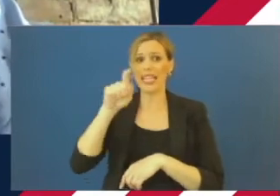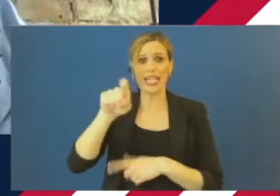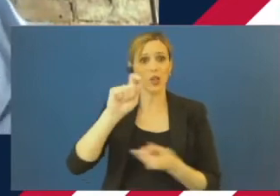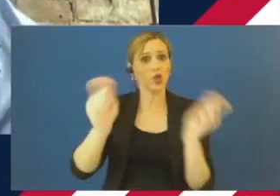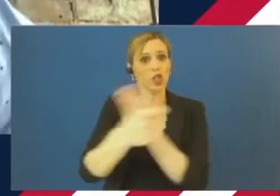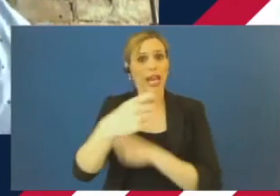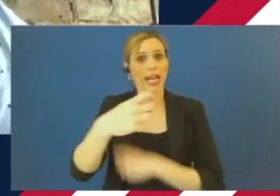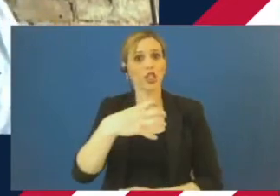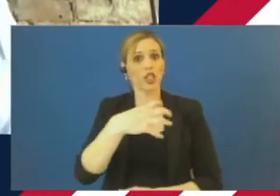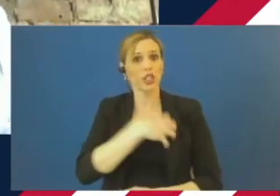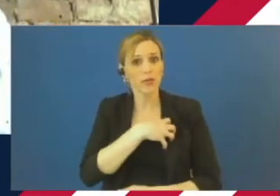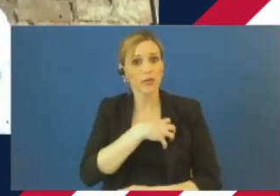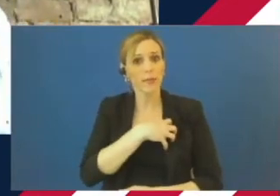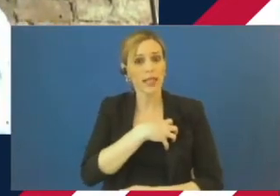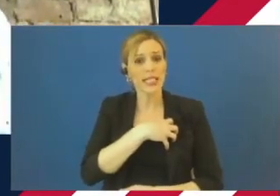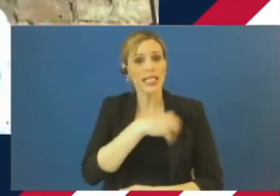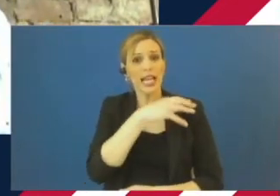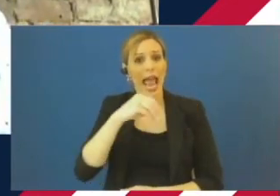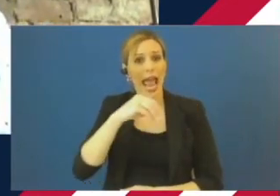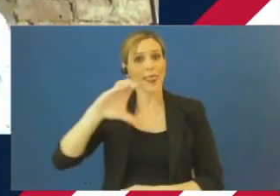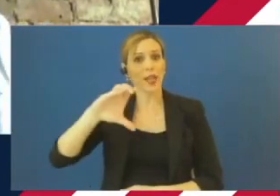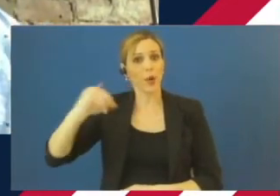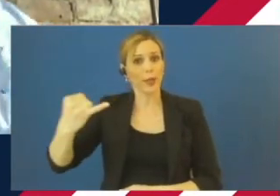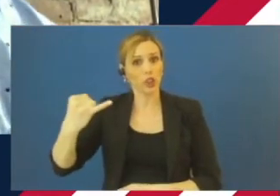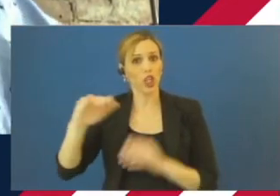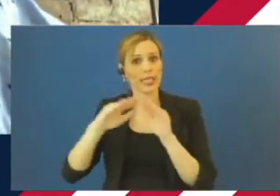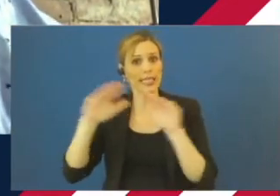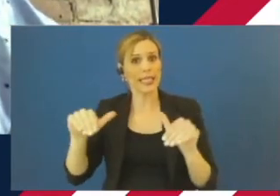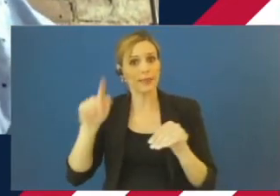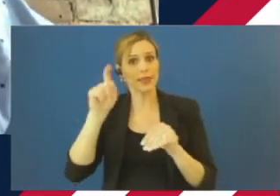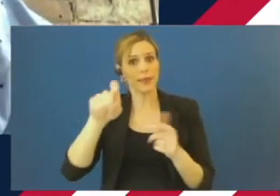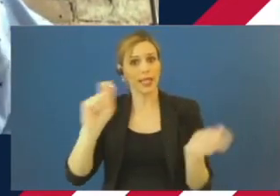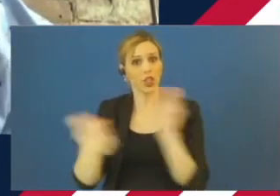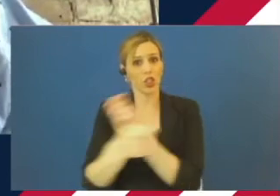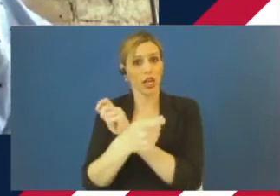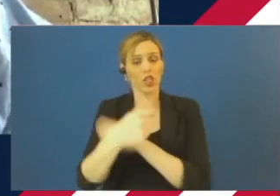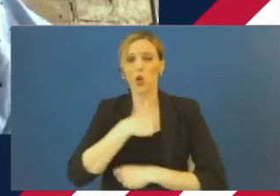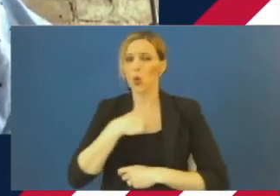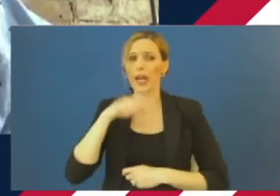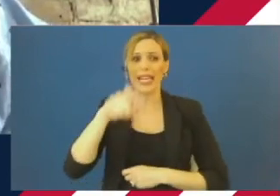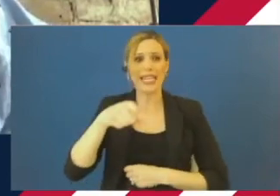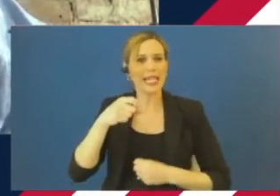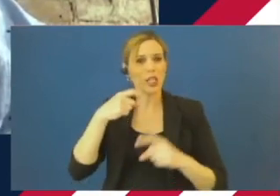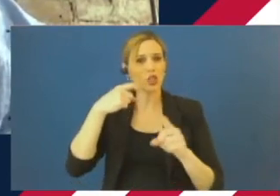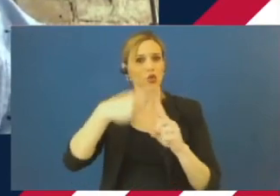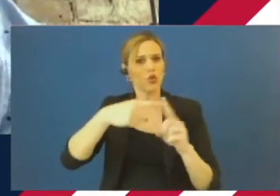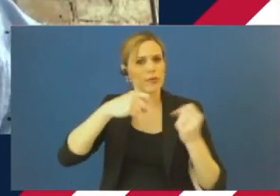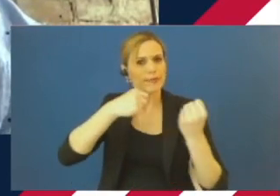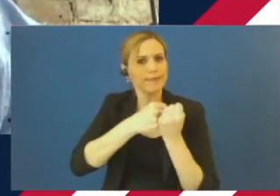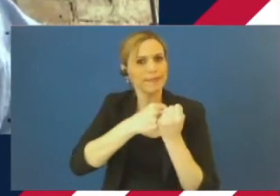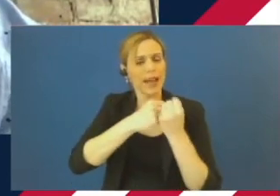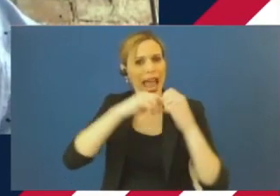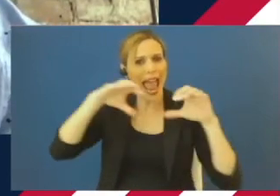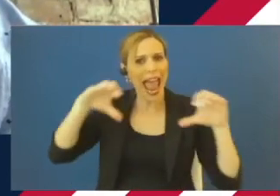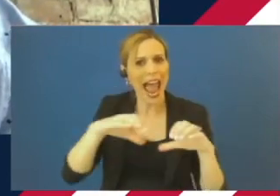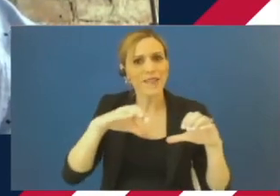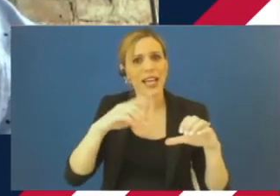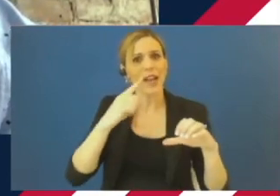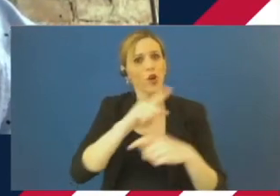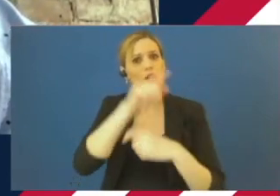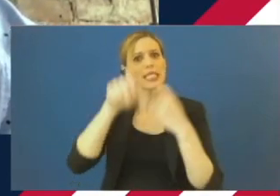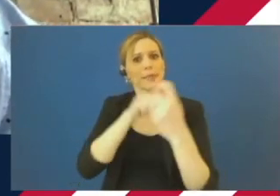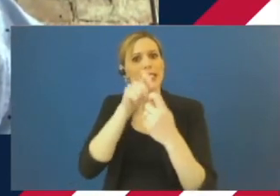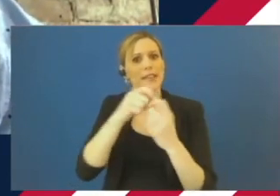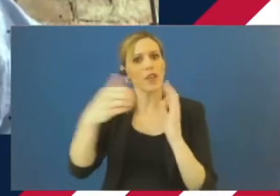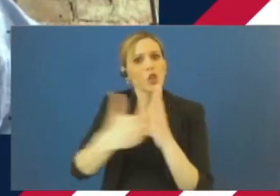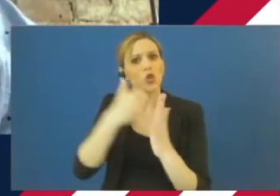particular. I urge the committee to advocate for specific measures to make the elimination of racial bias a